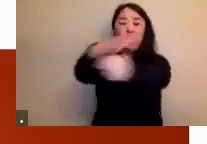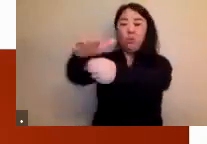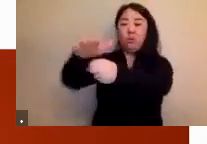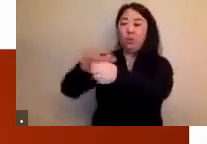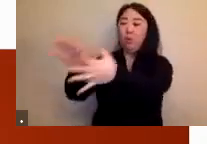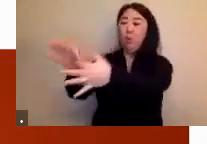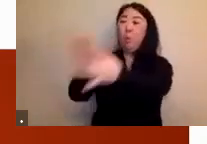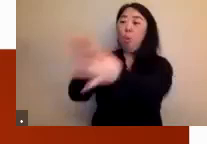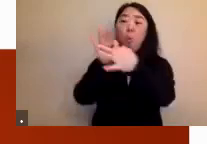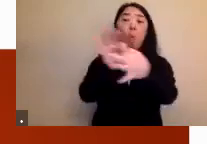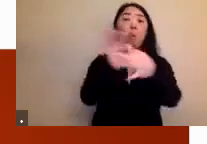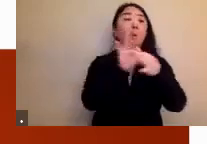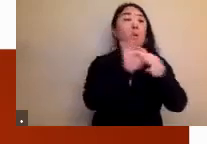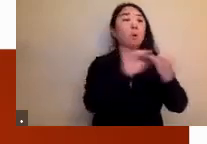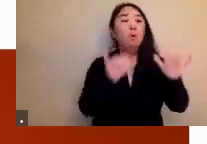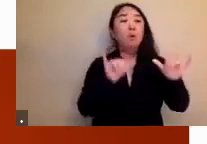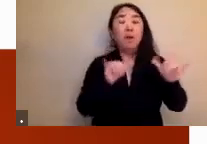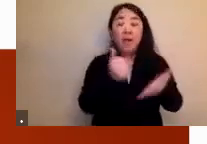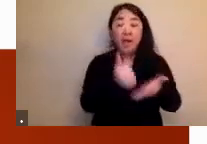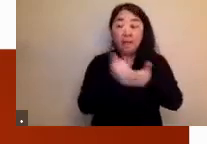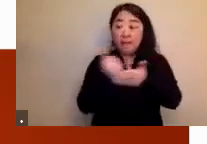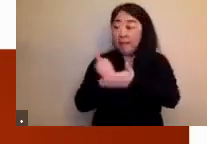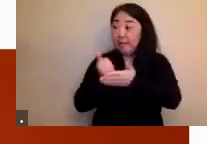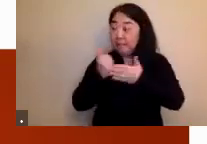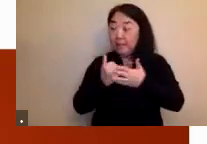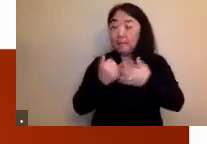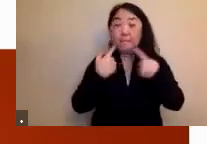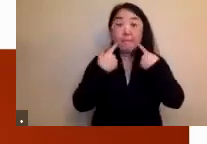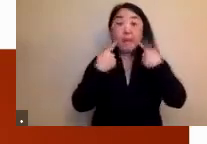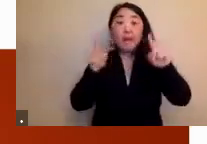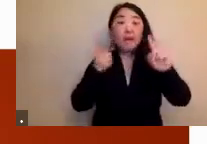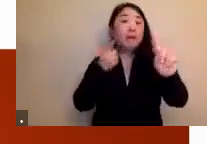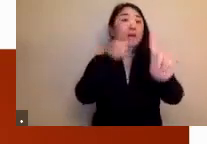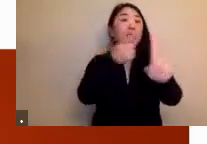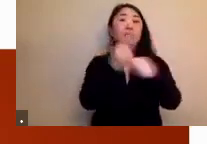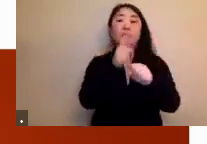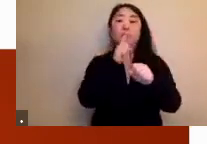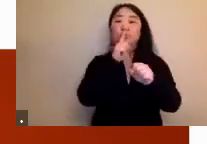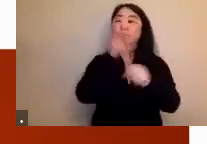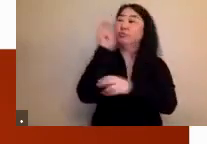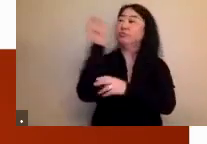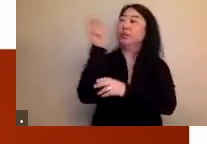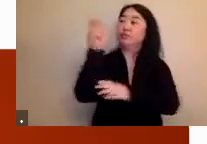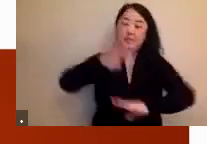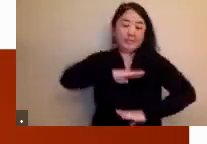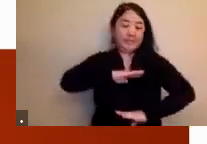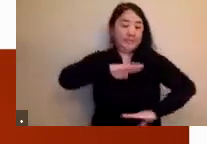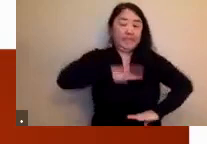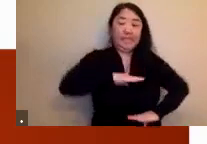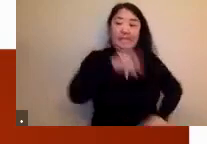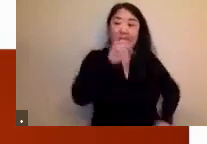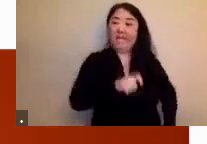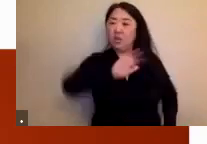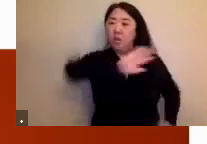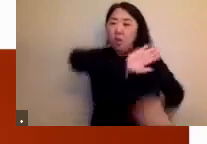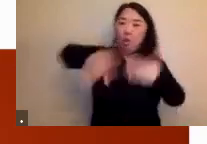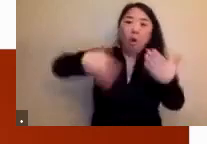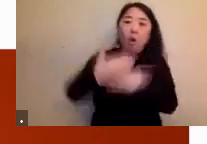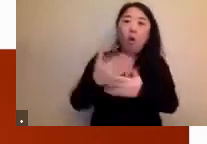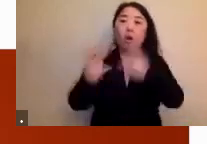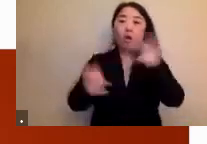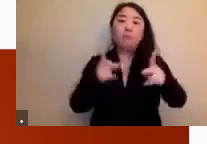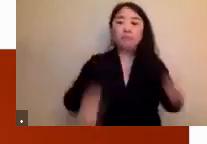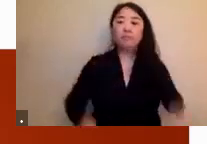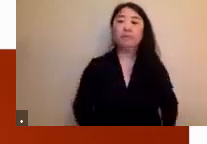help us to ensure that transportation meets all the needs of all the people? So it's essential